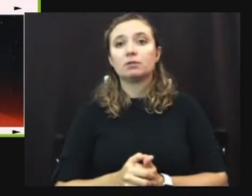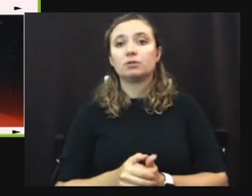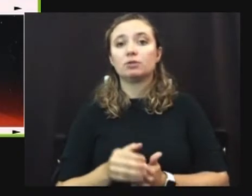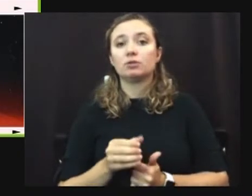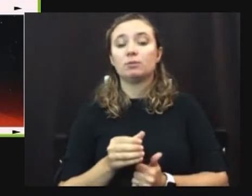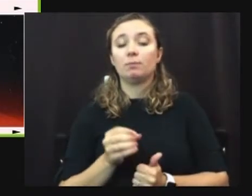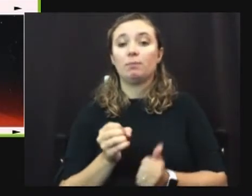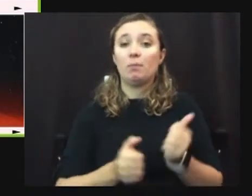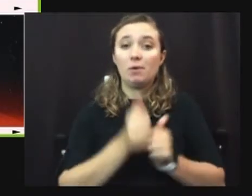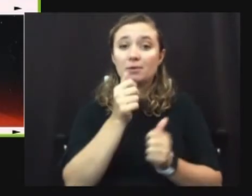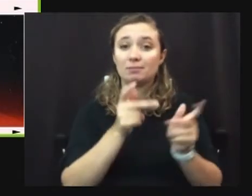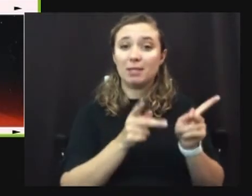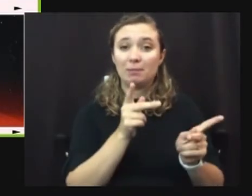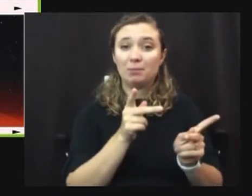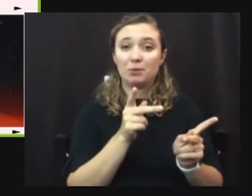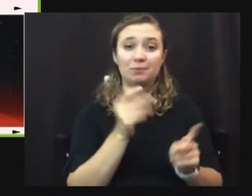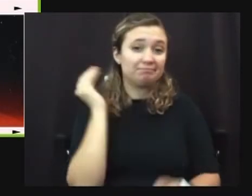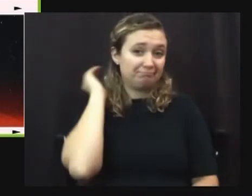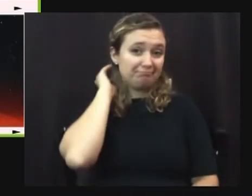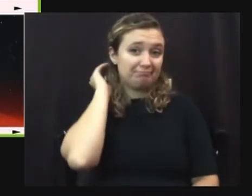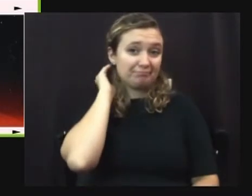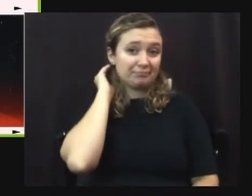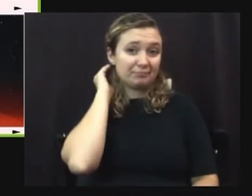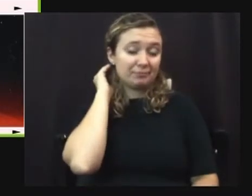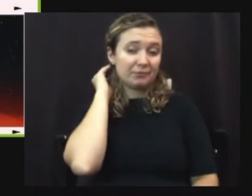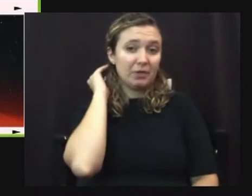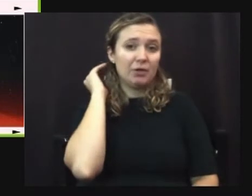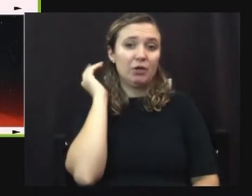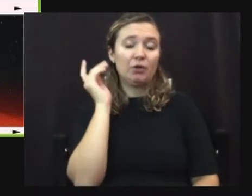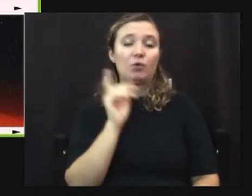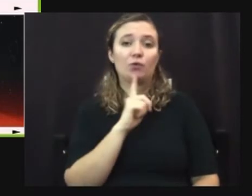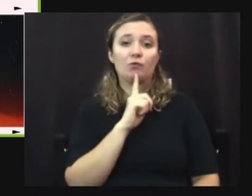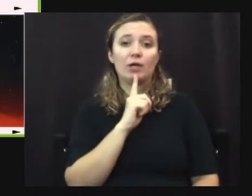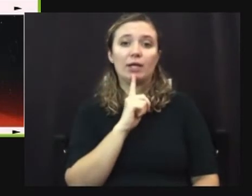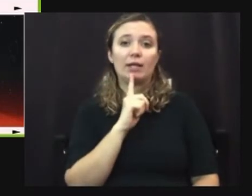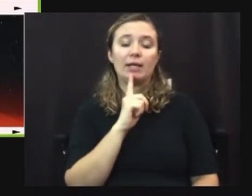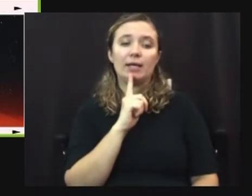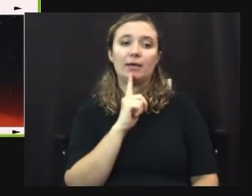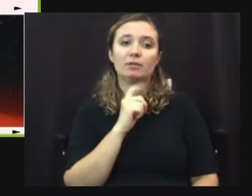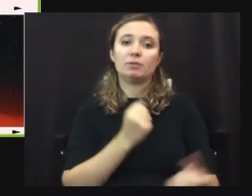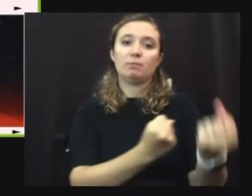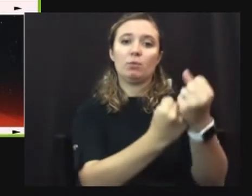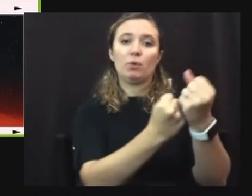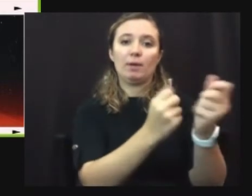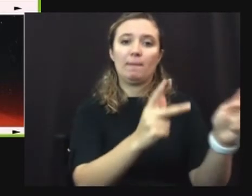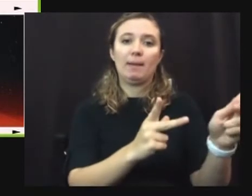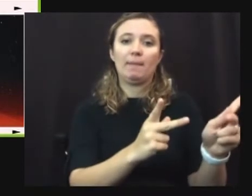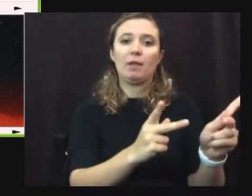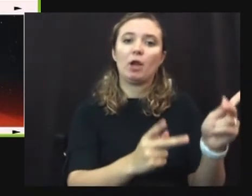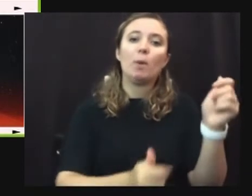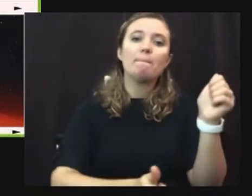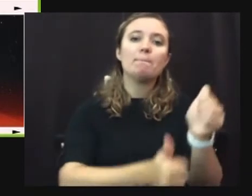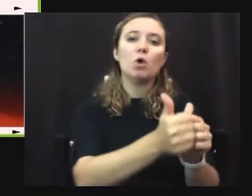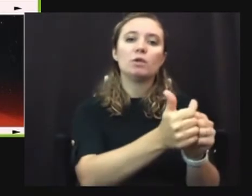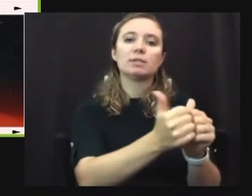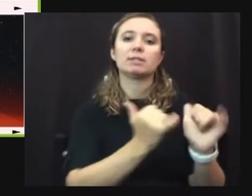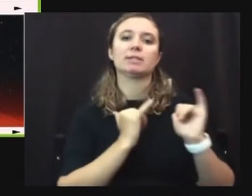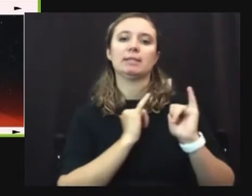subconsciously advantaging people who are most like them.